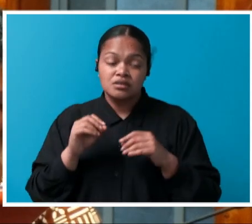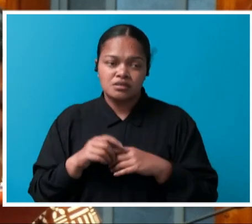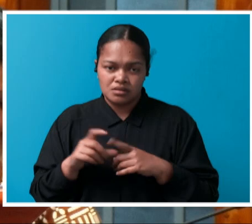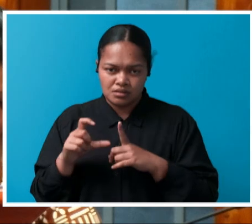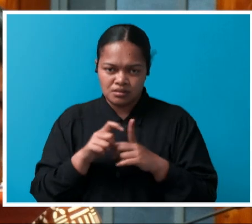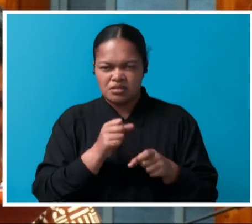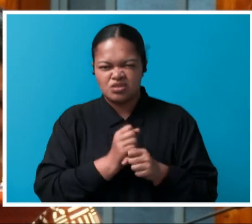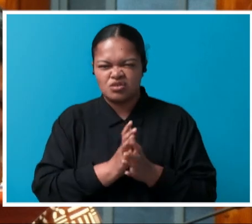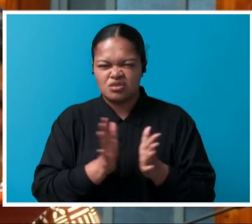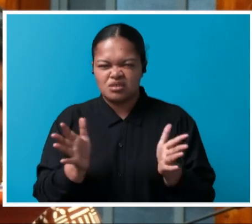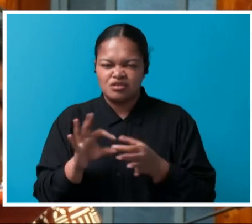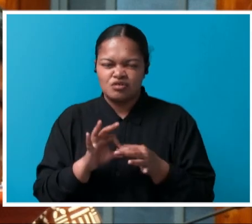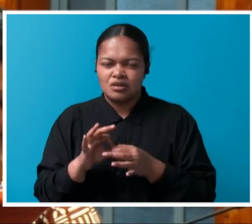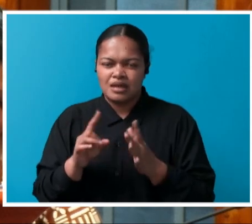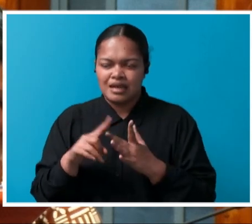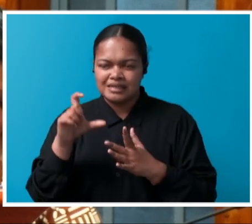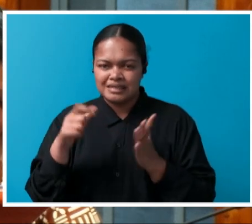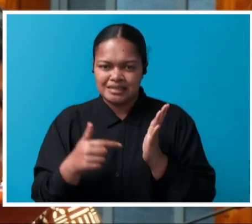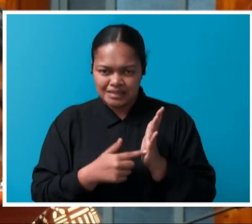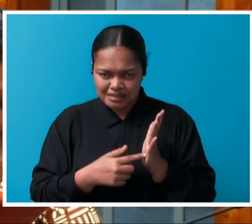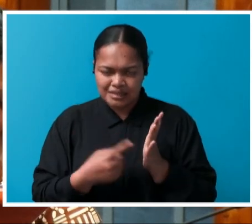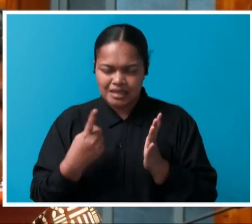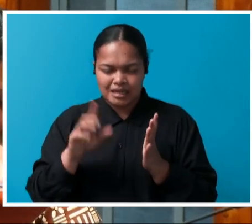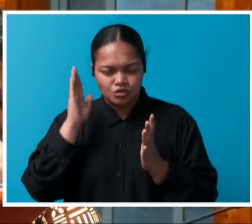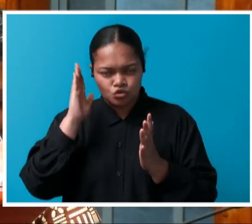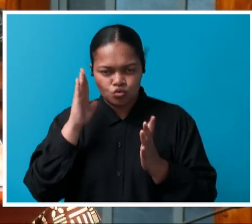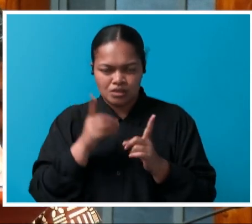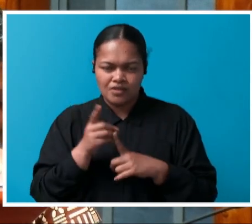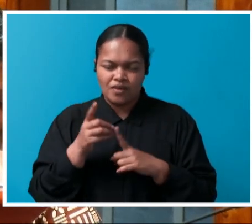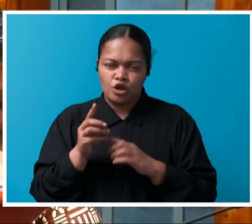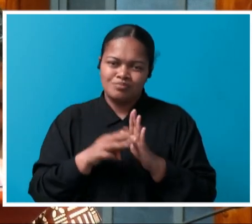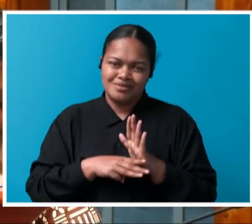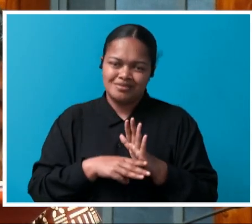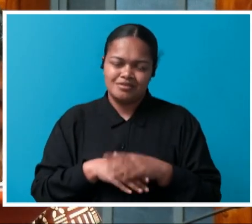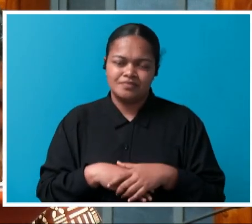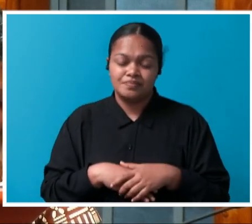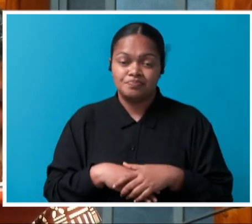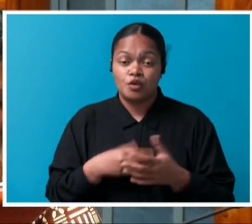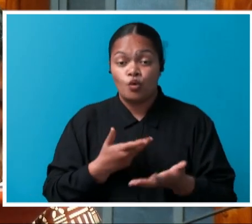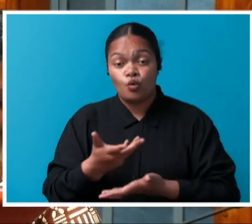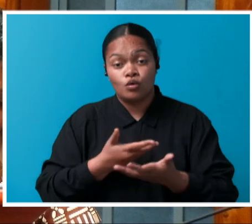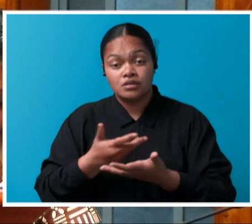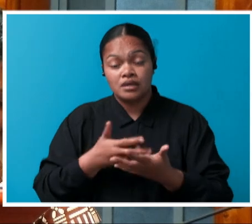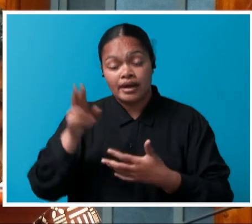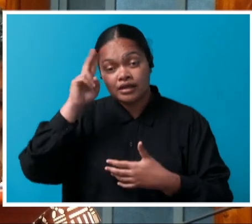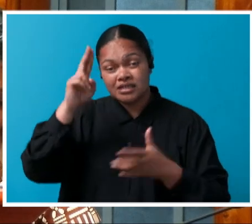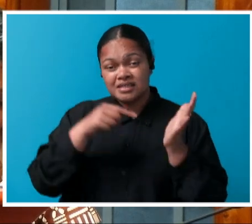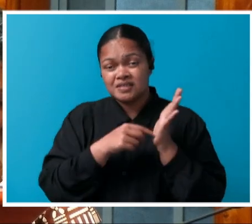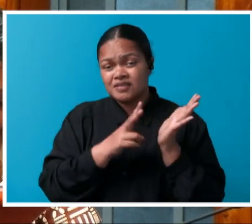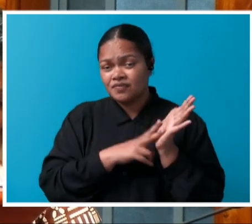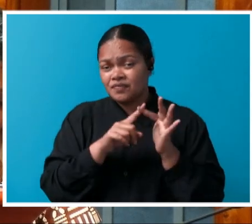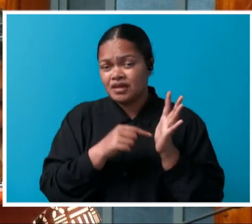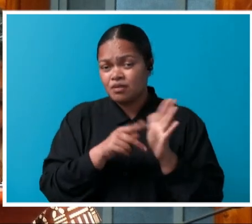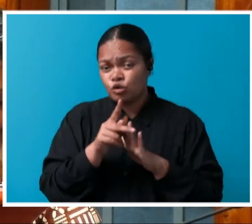direction in relation to ICT and schools development. The consultation for the National TVET policy